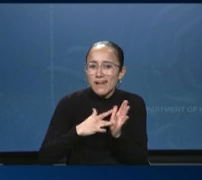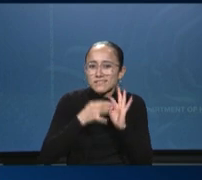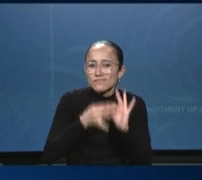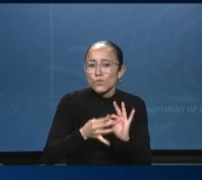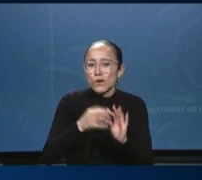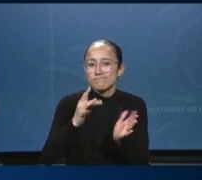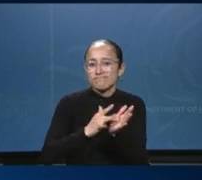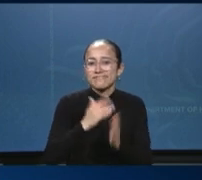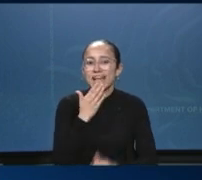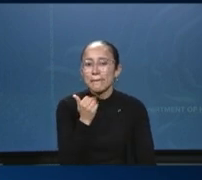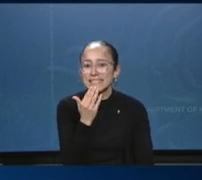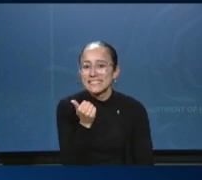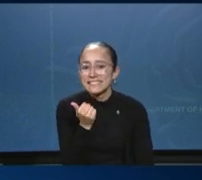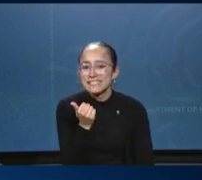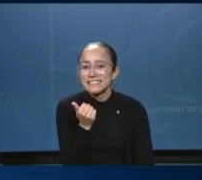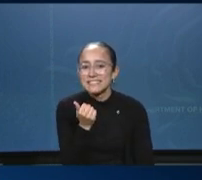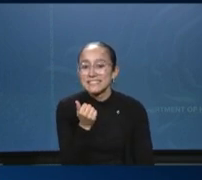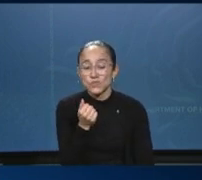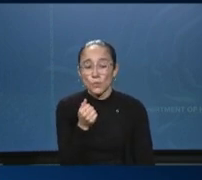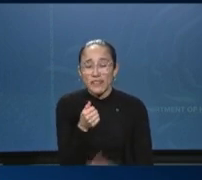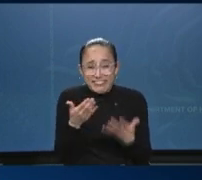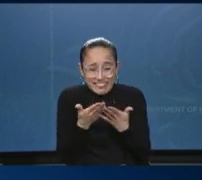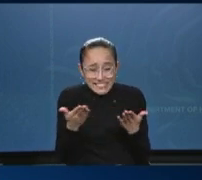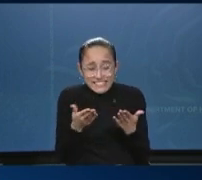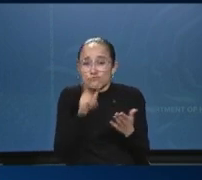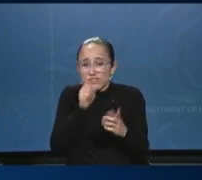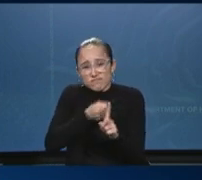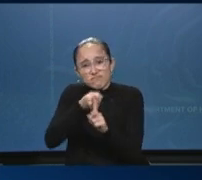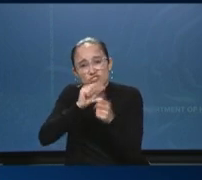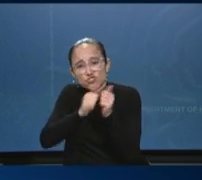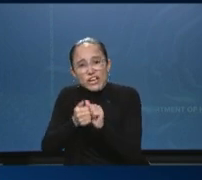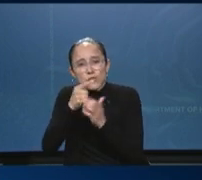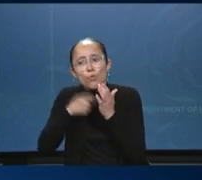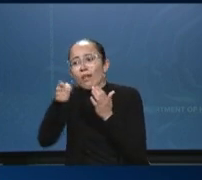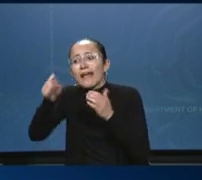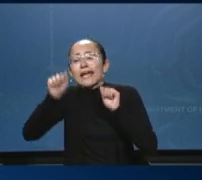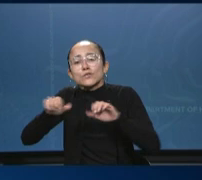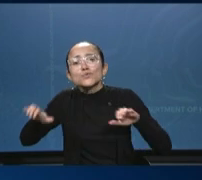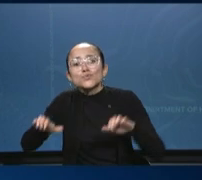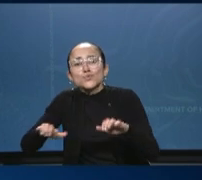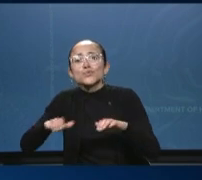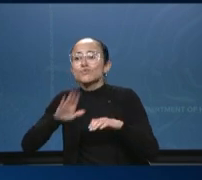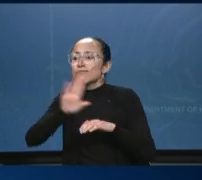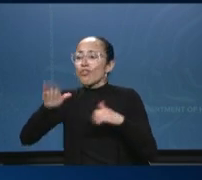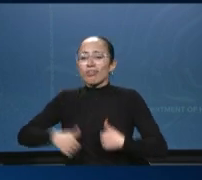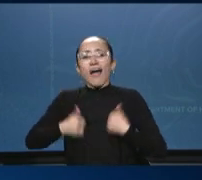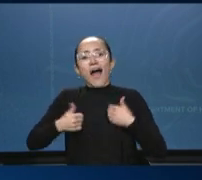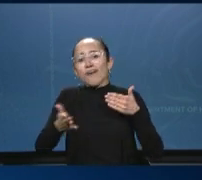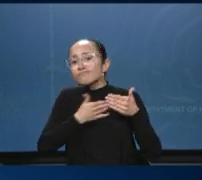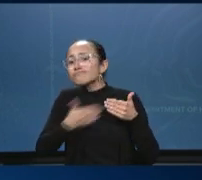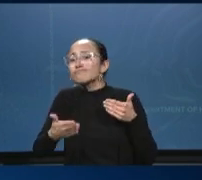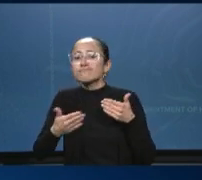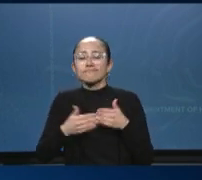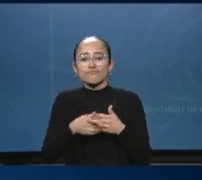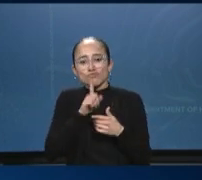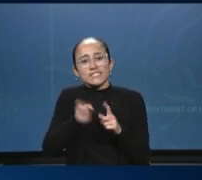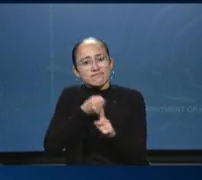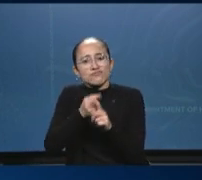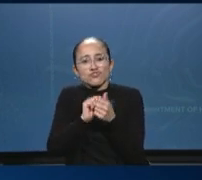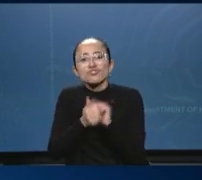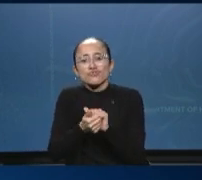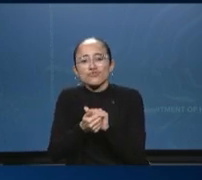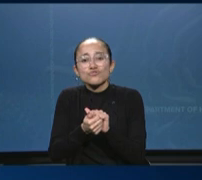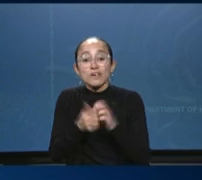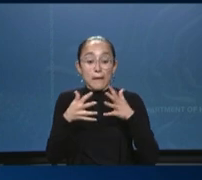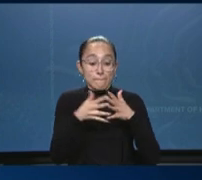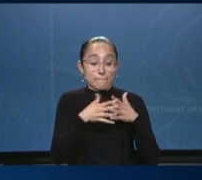diabetes. These things change what people are able to do and how they are able to live their best lives. The